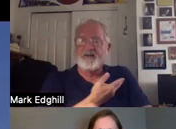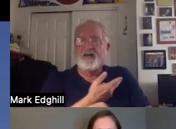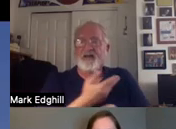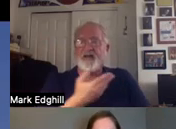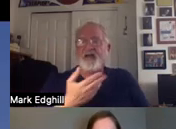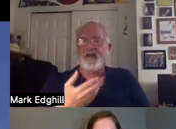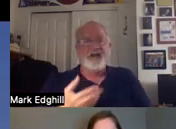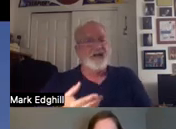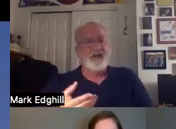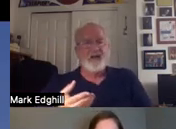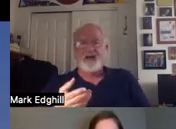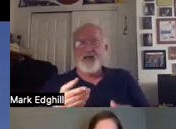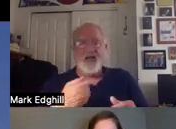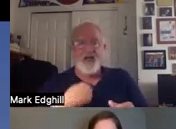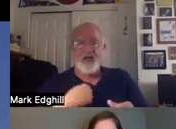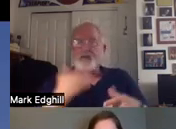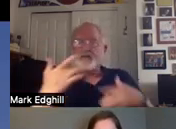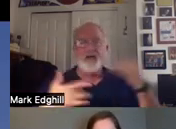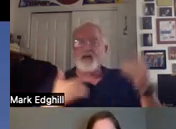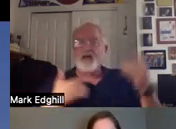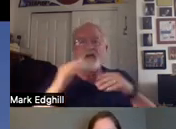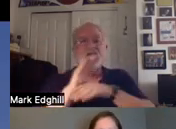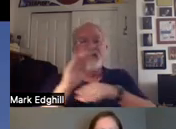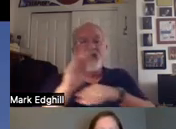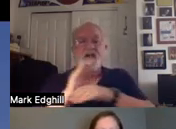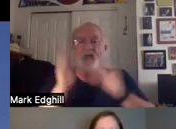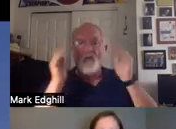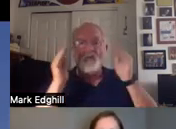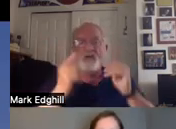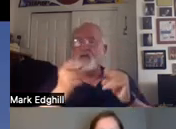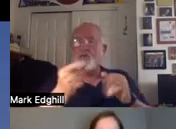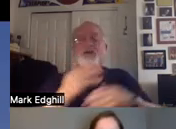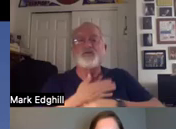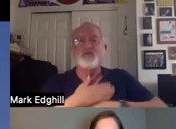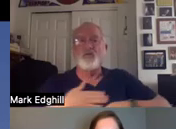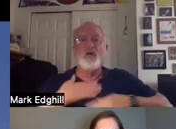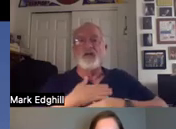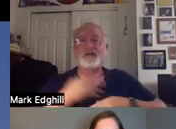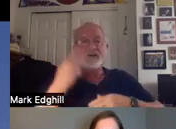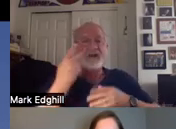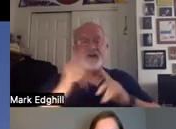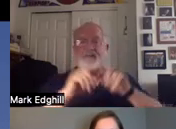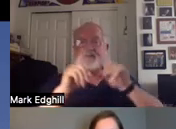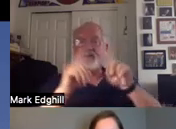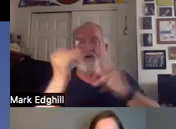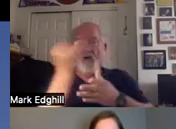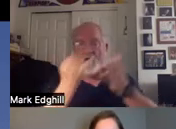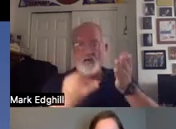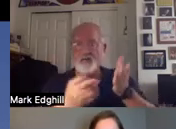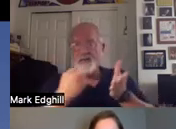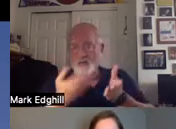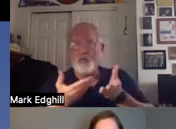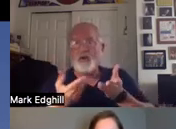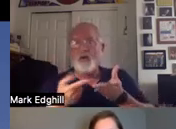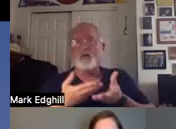I'm so happy that you joined us this evening. I'm very excited. And I really hope that you're